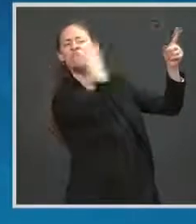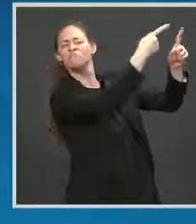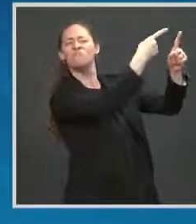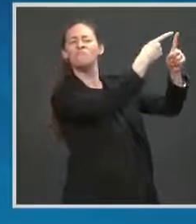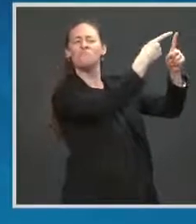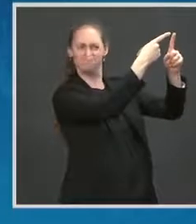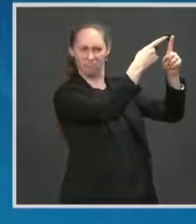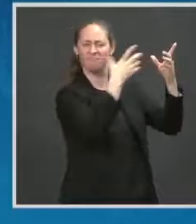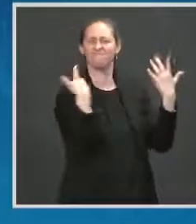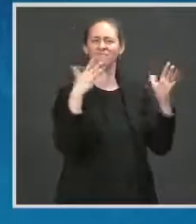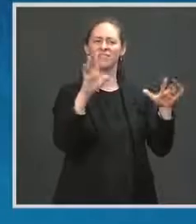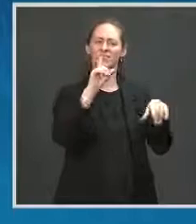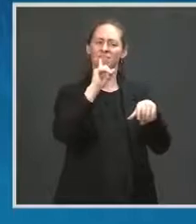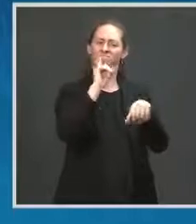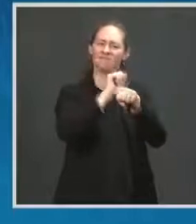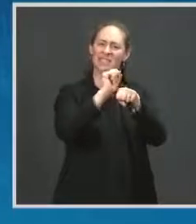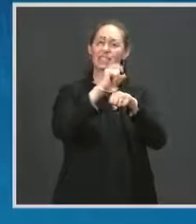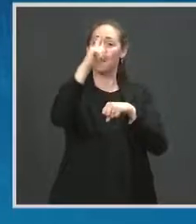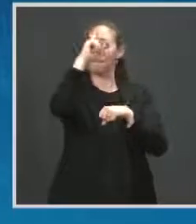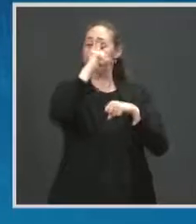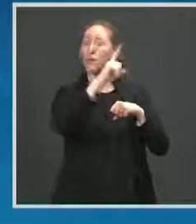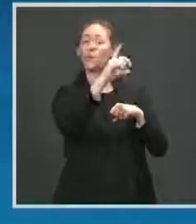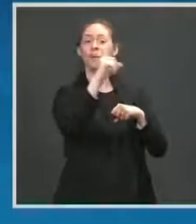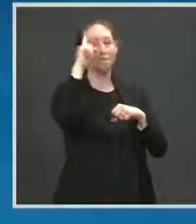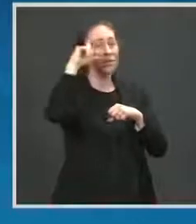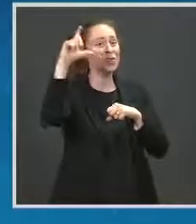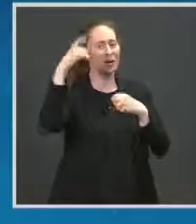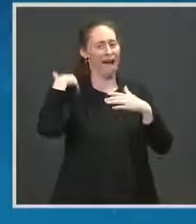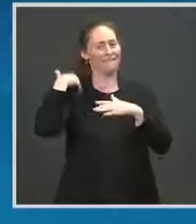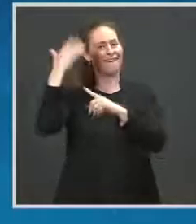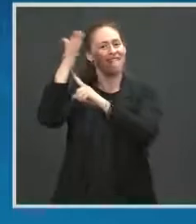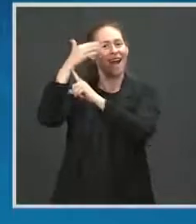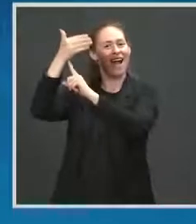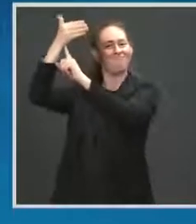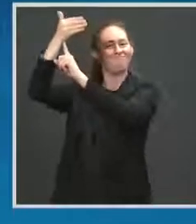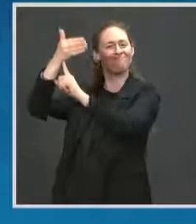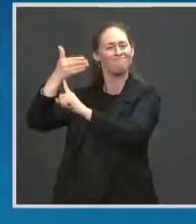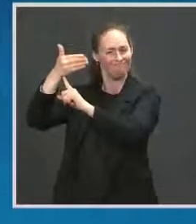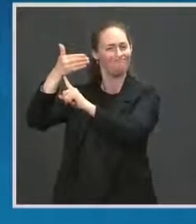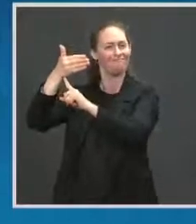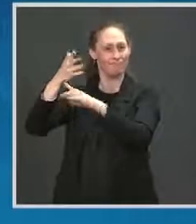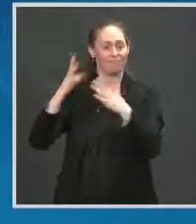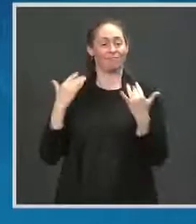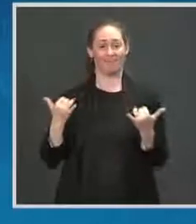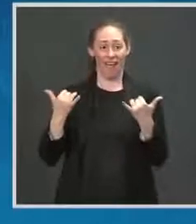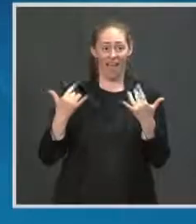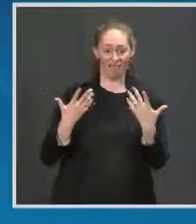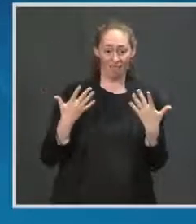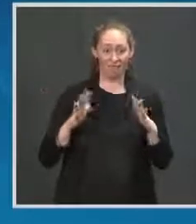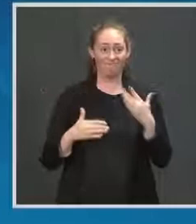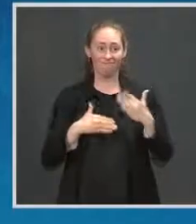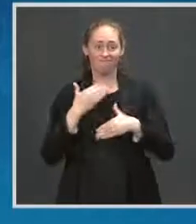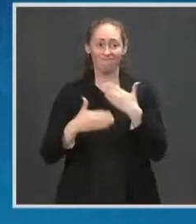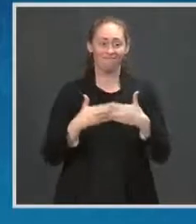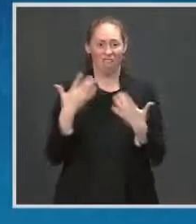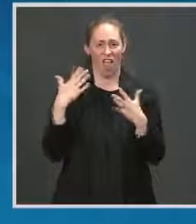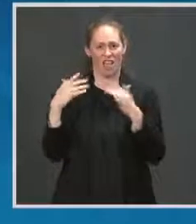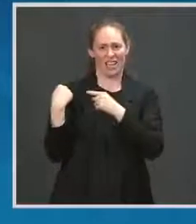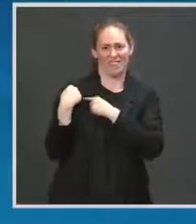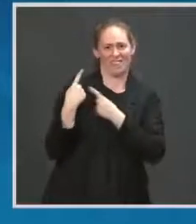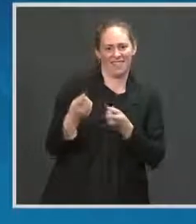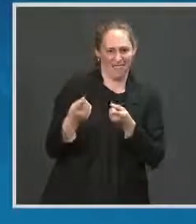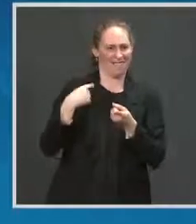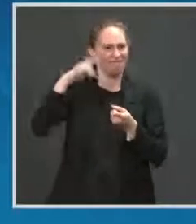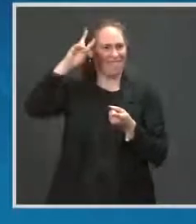it. And now we are already 90 days into our administration.